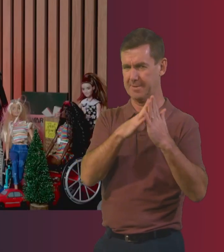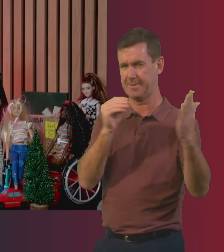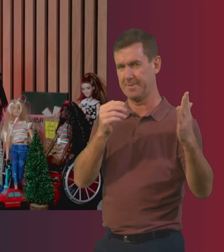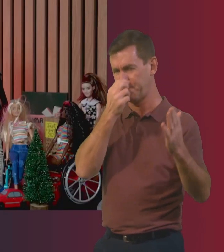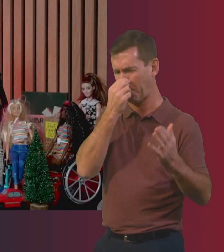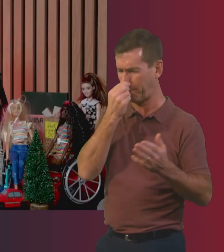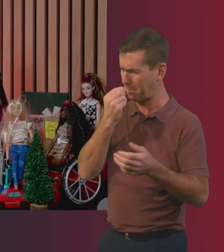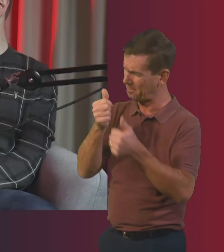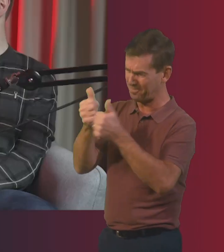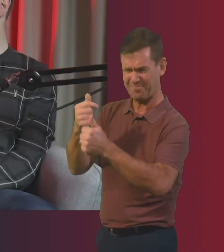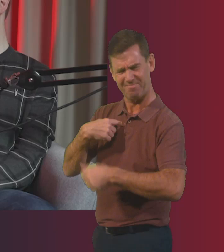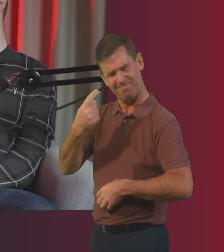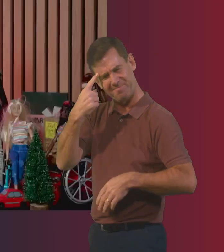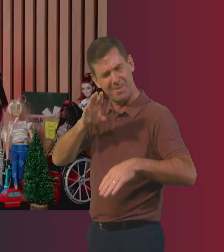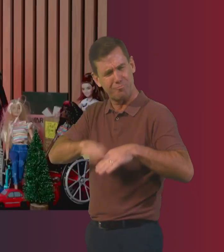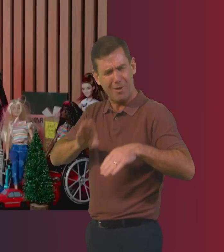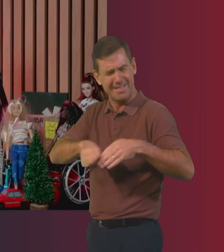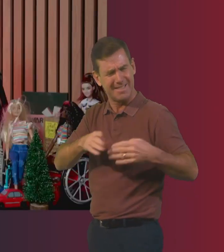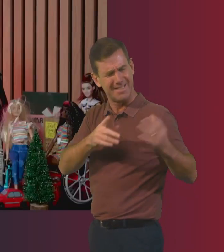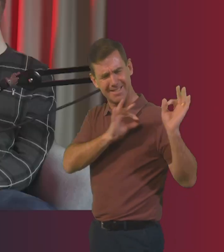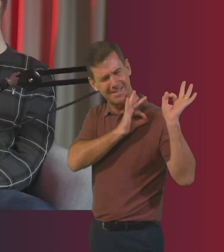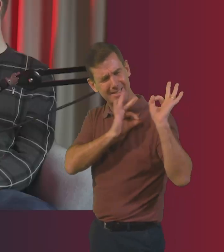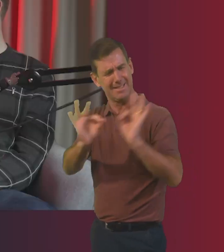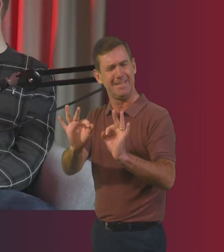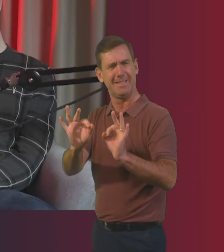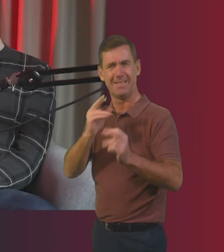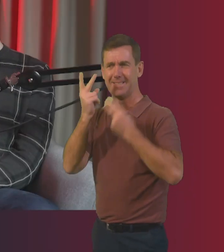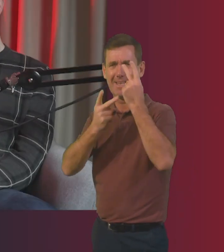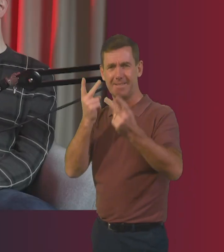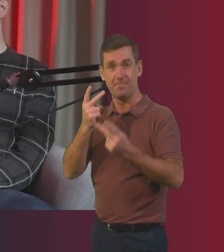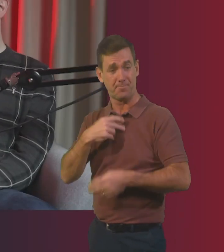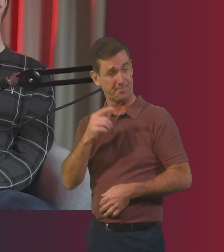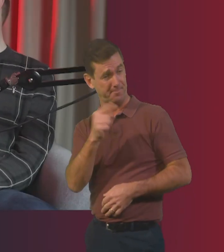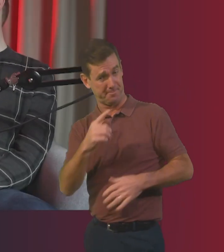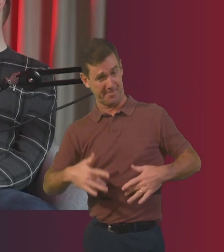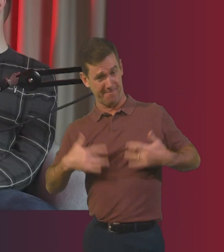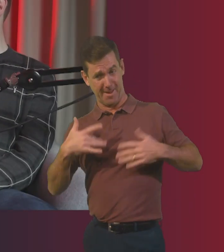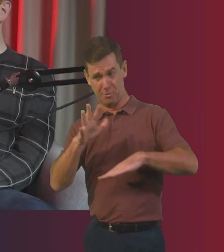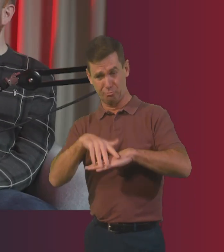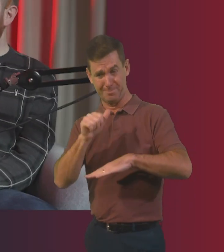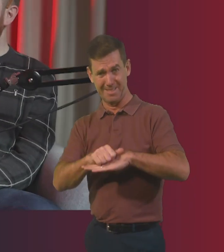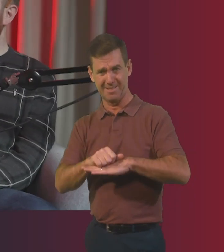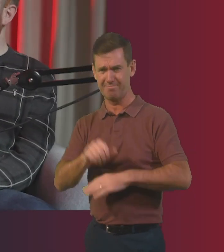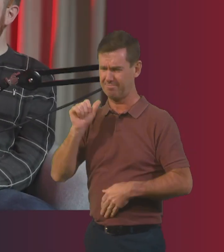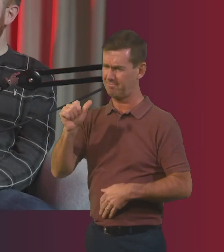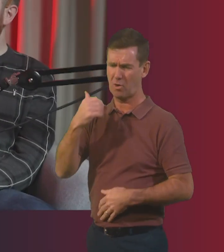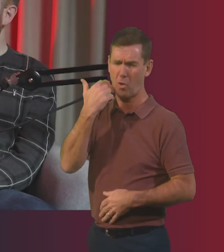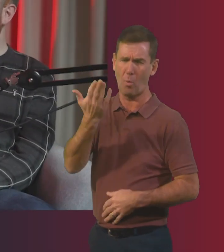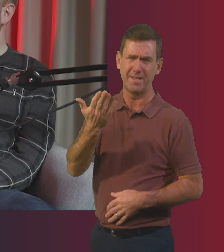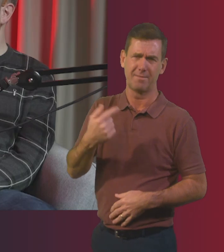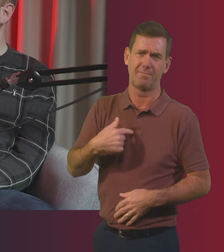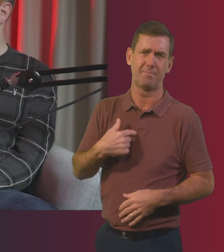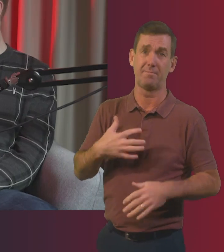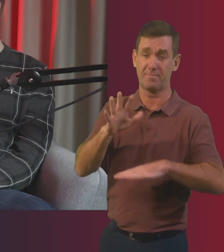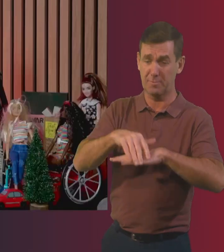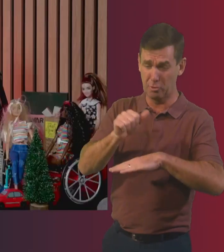I'm out of practice. It's been a while. It's been a while. So how are you, Matt? You feeling Christmassy? I always feel Christmassy. Good. I can't wait. Christmas finishes and